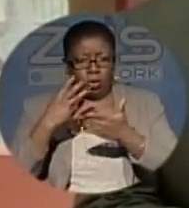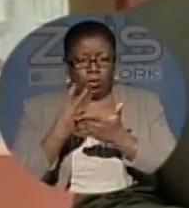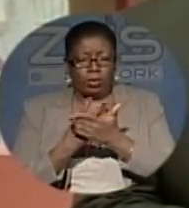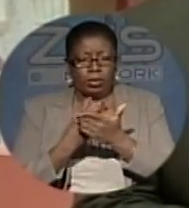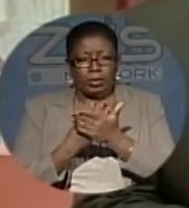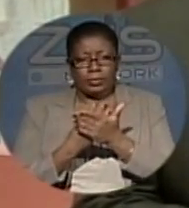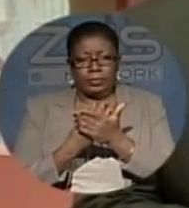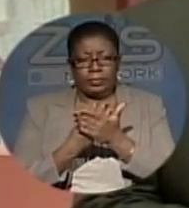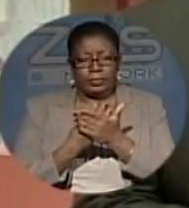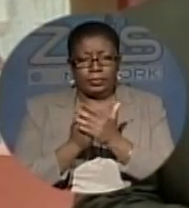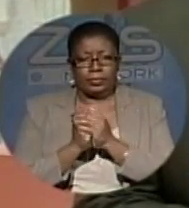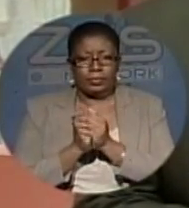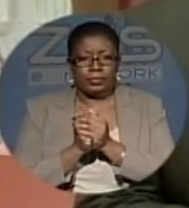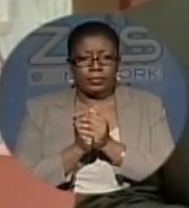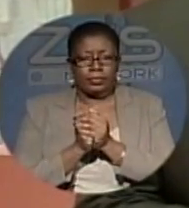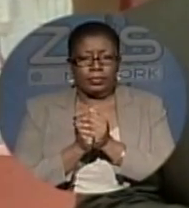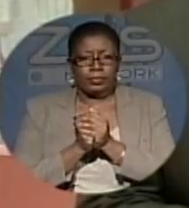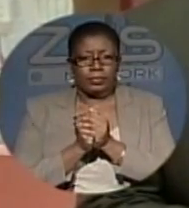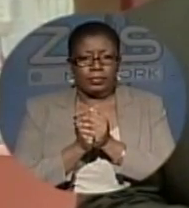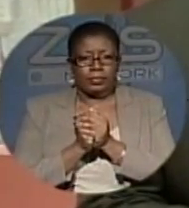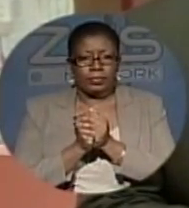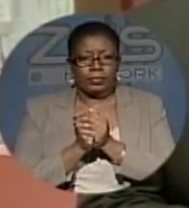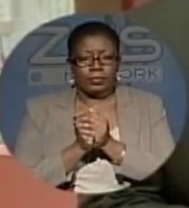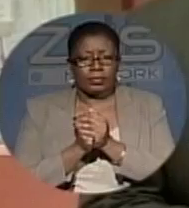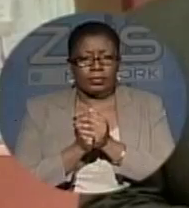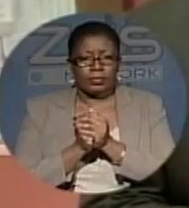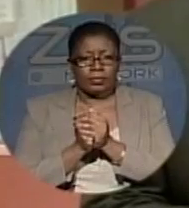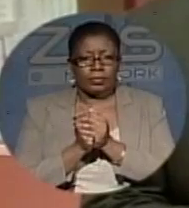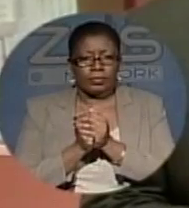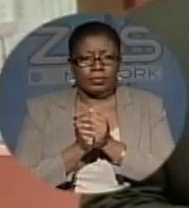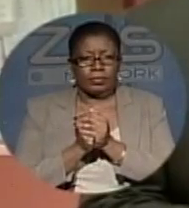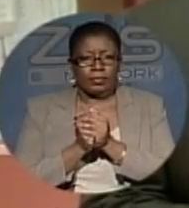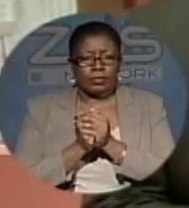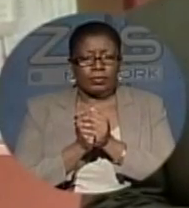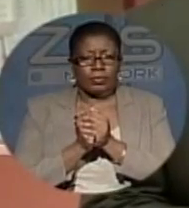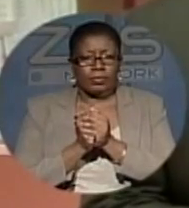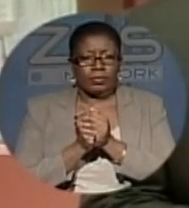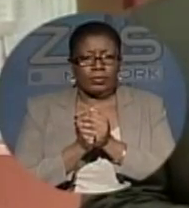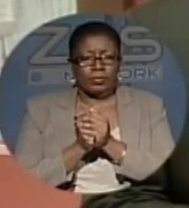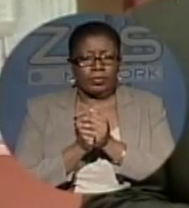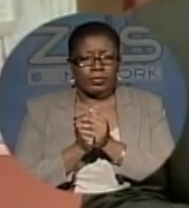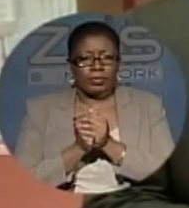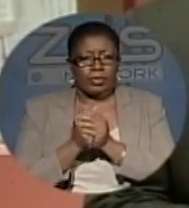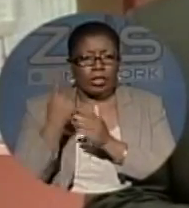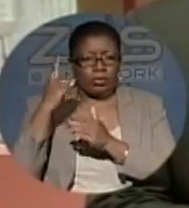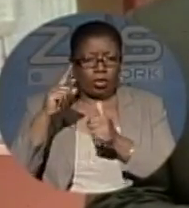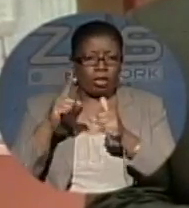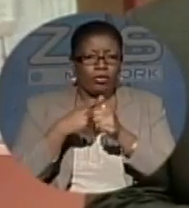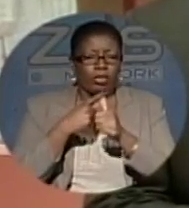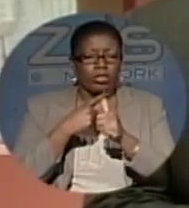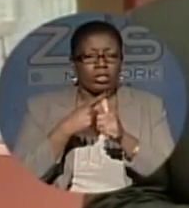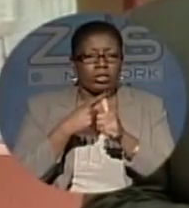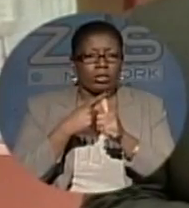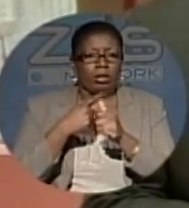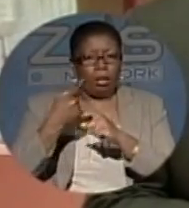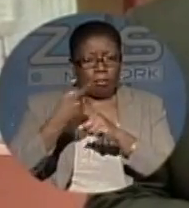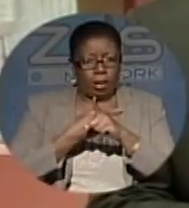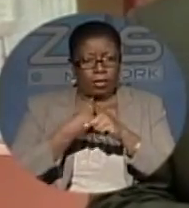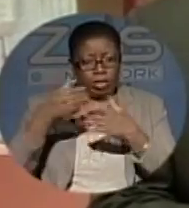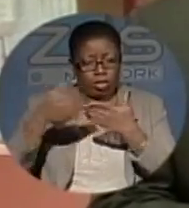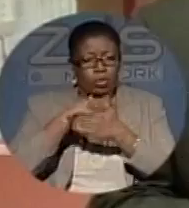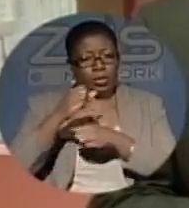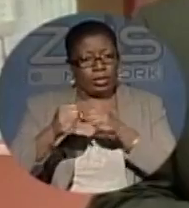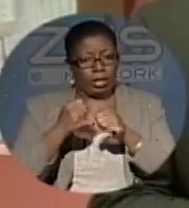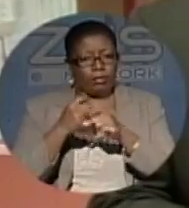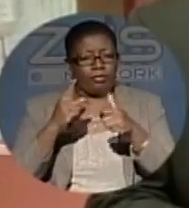now. And I'm pushing them to, for the first month in the new year. Hopefully by the end of